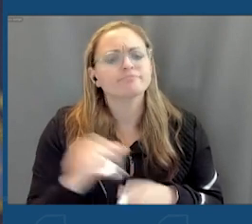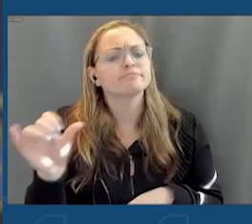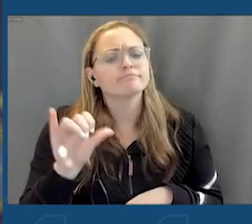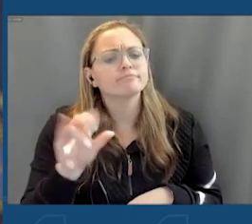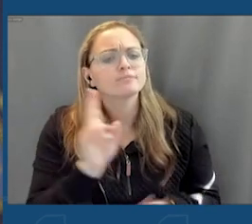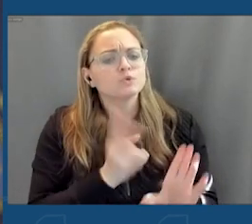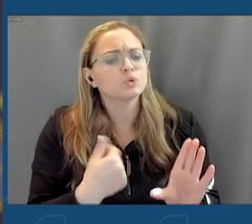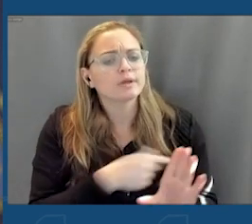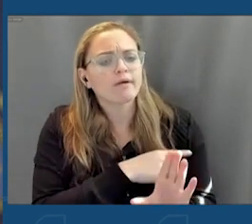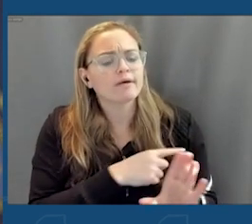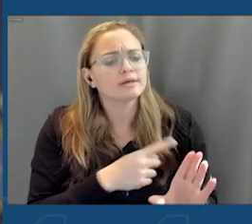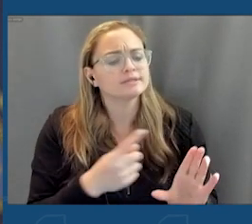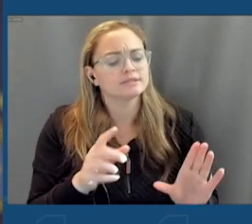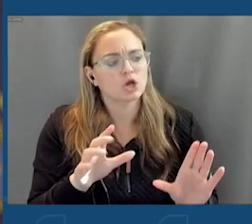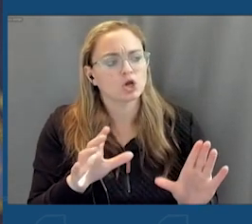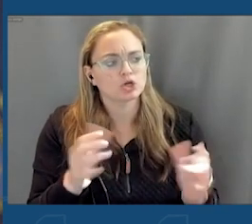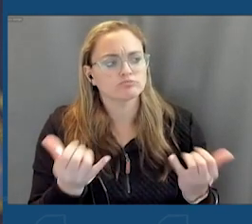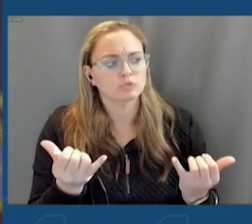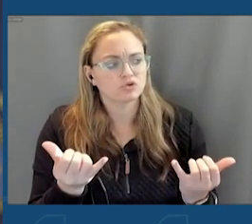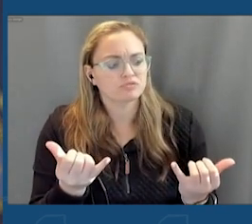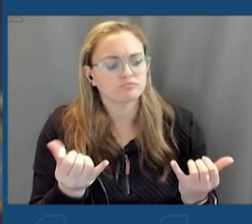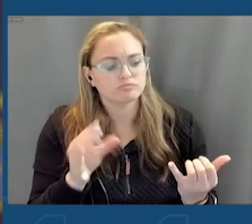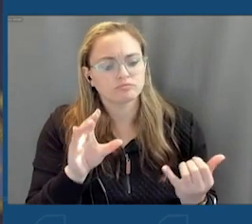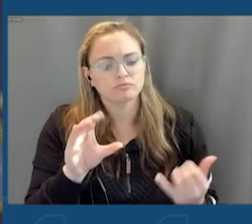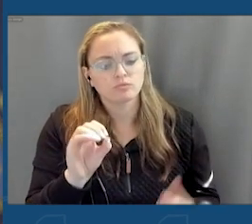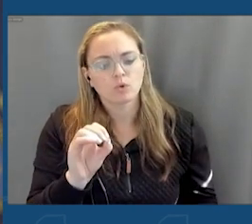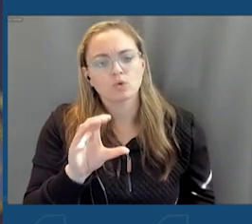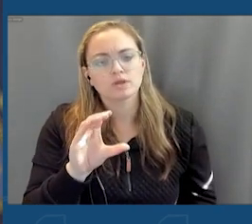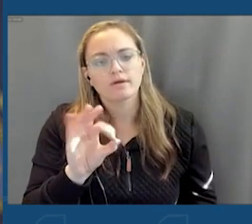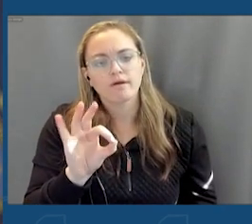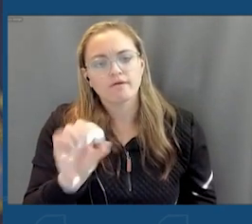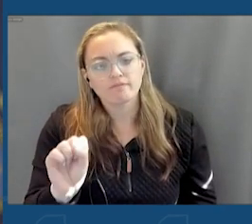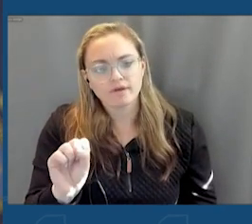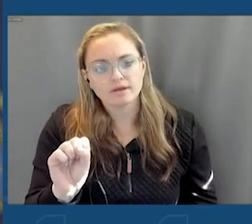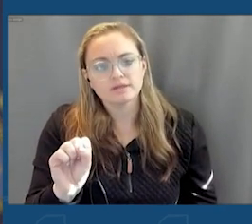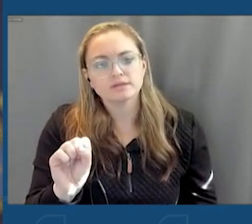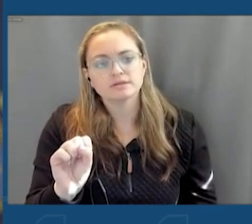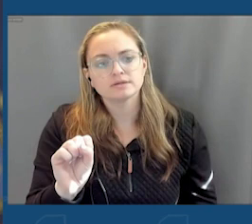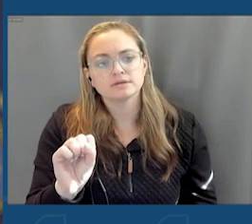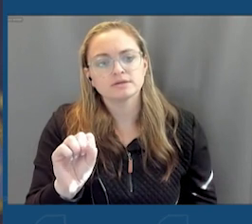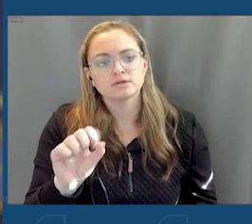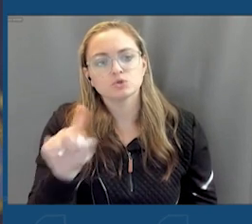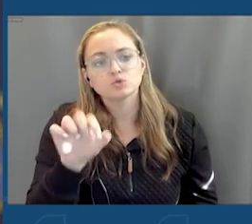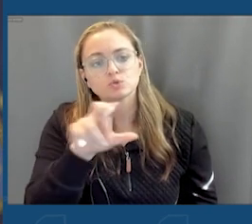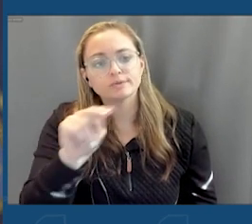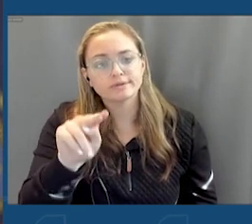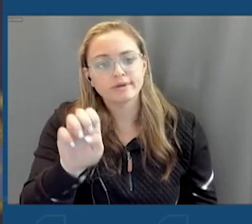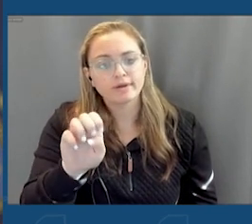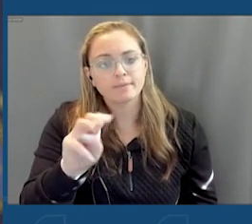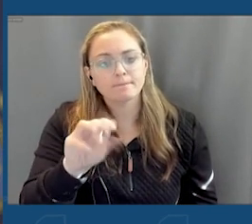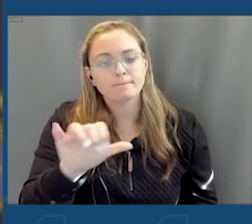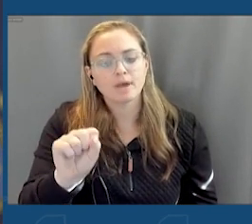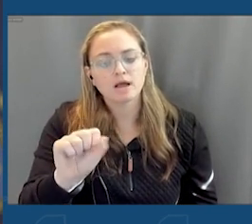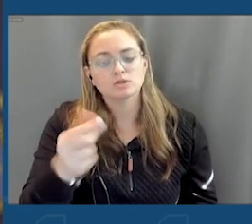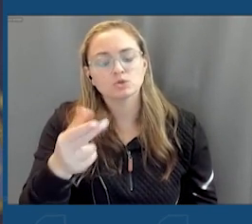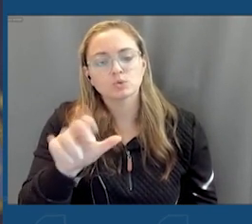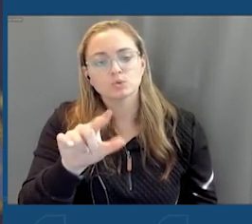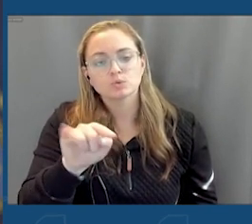our acting OCFS Commissioner, Suzanne Miles Gustav. Suzanne.